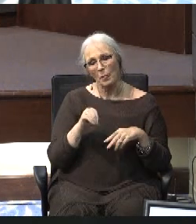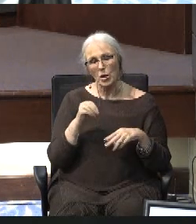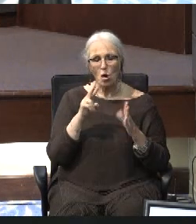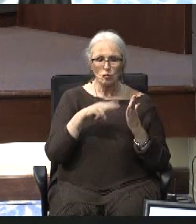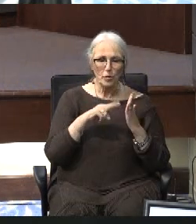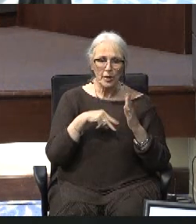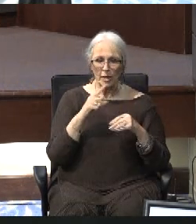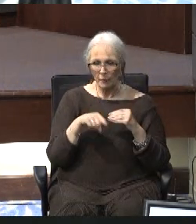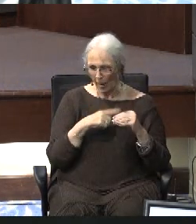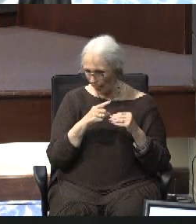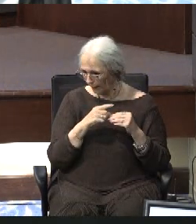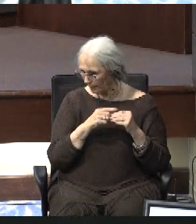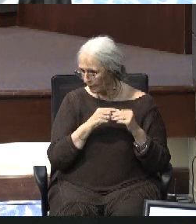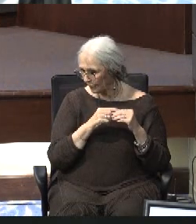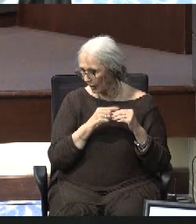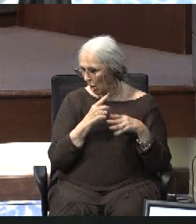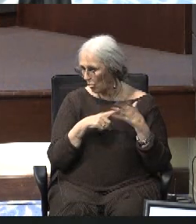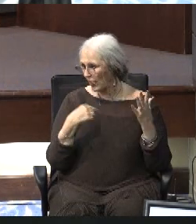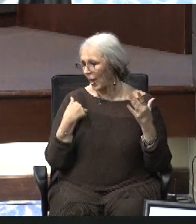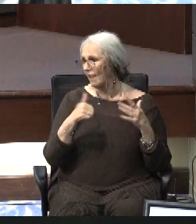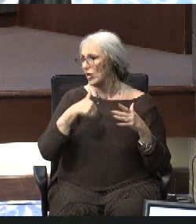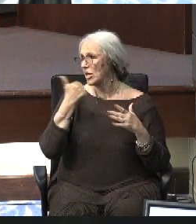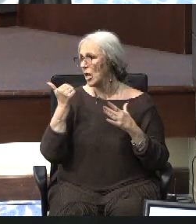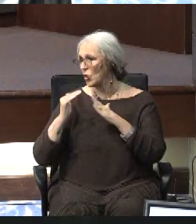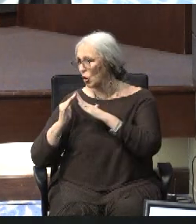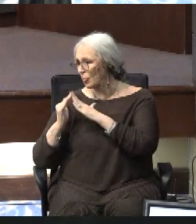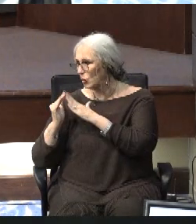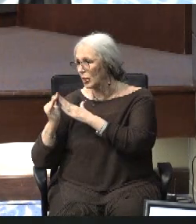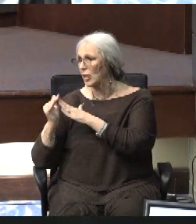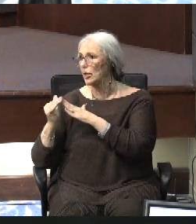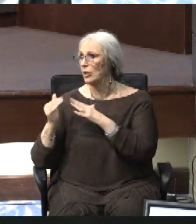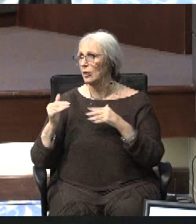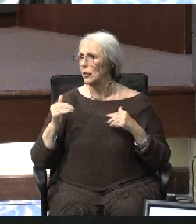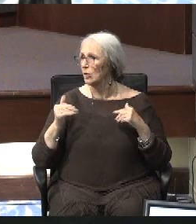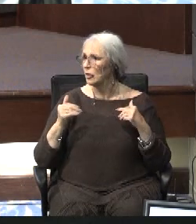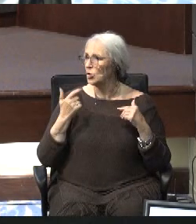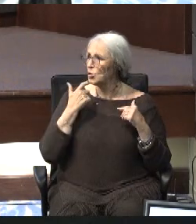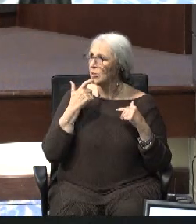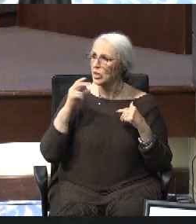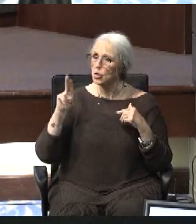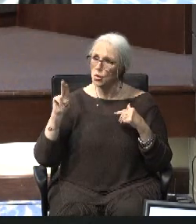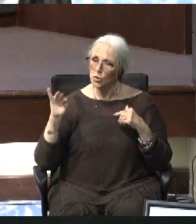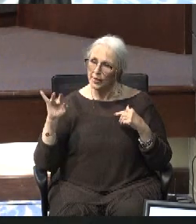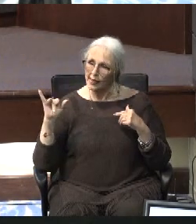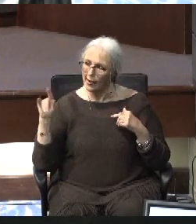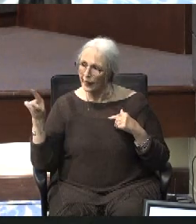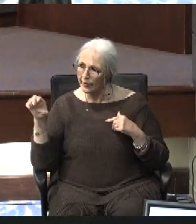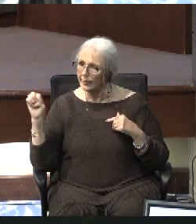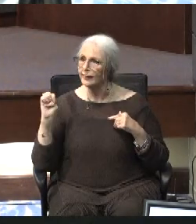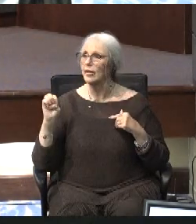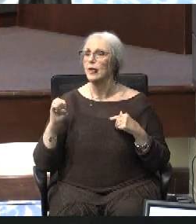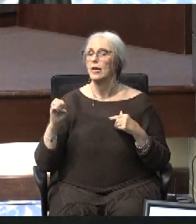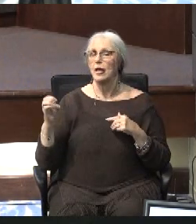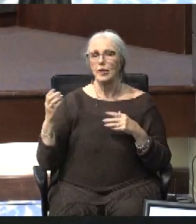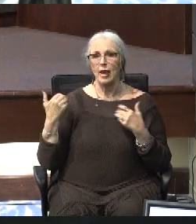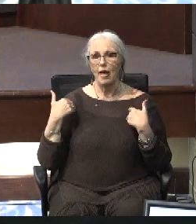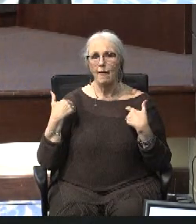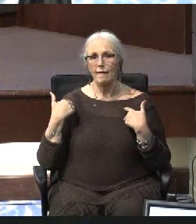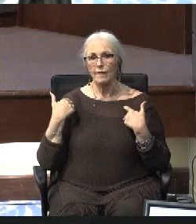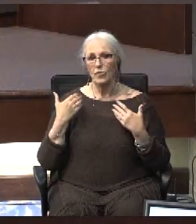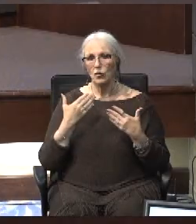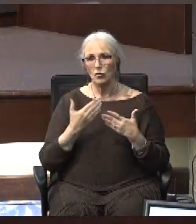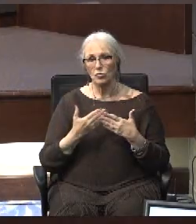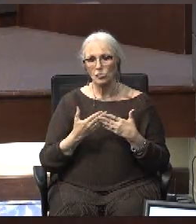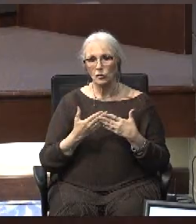a plant that they have in another community that was able to successfully unionize and able to come to good negotiations